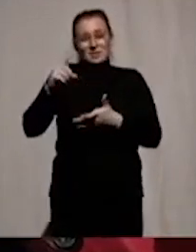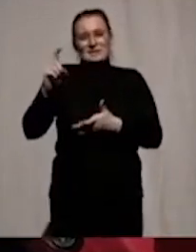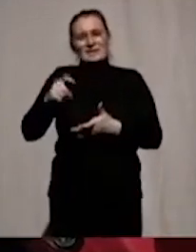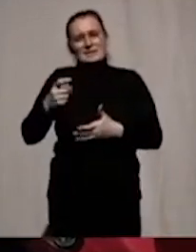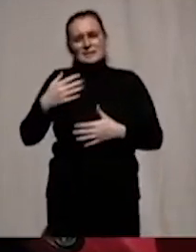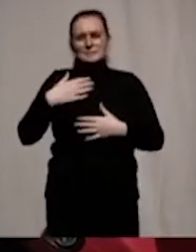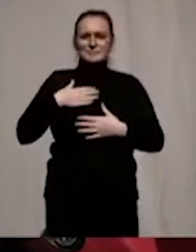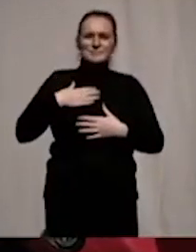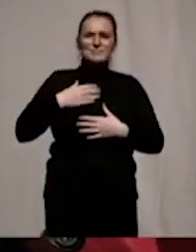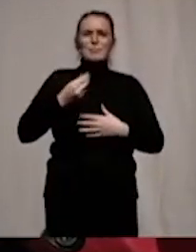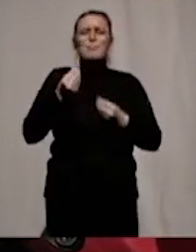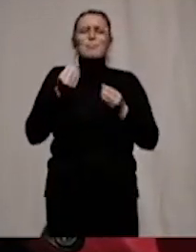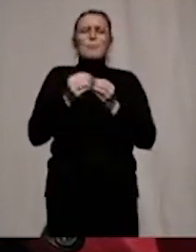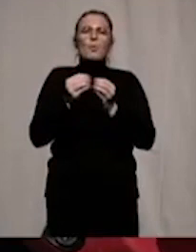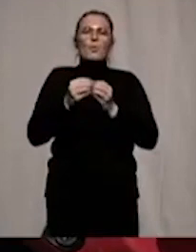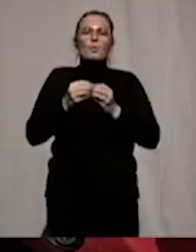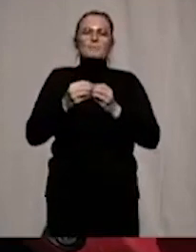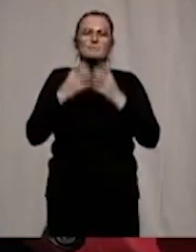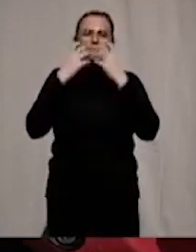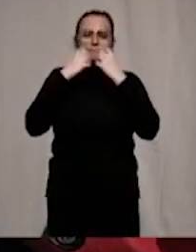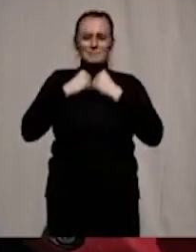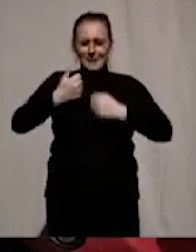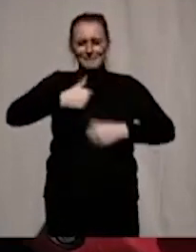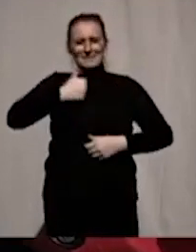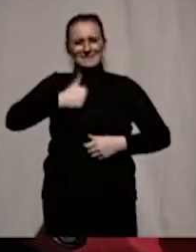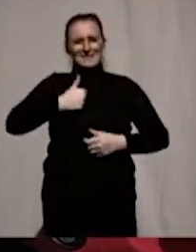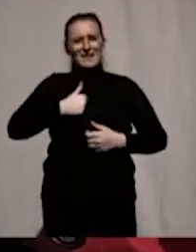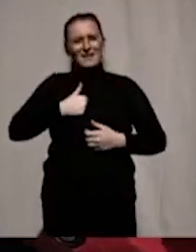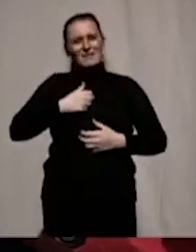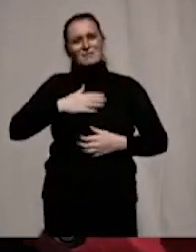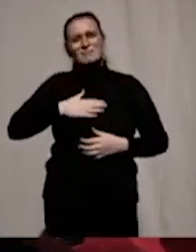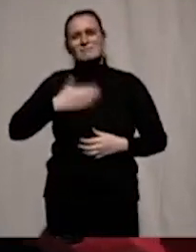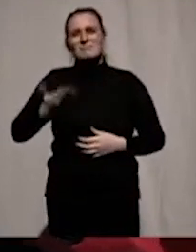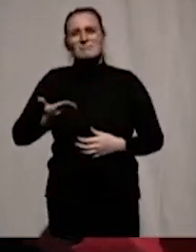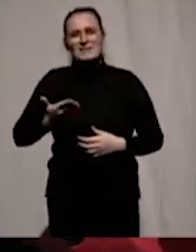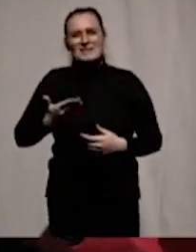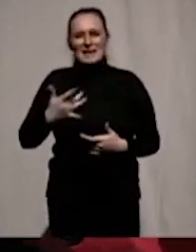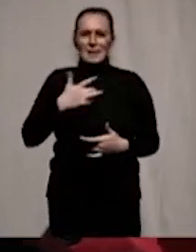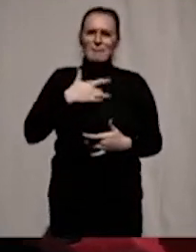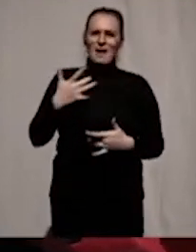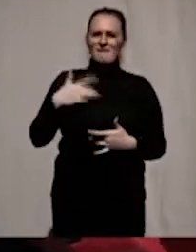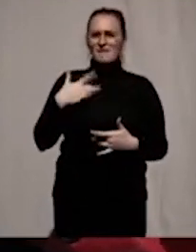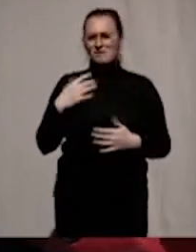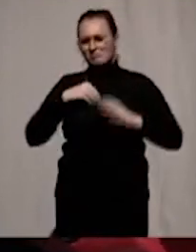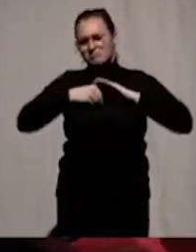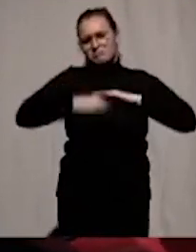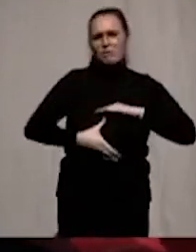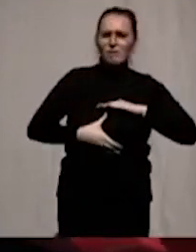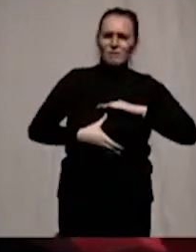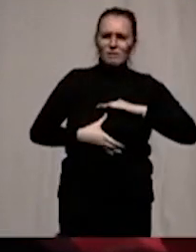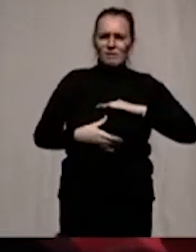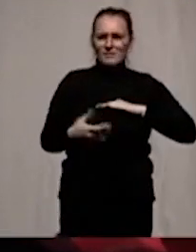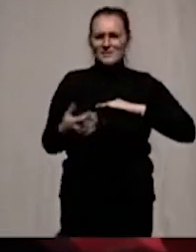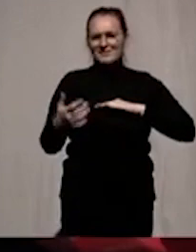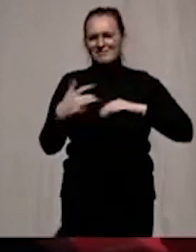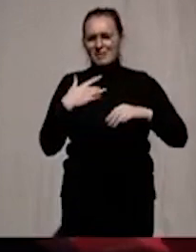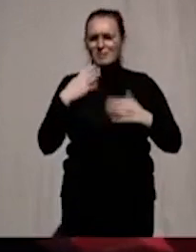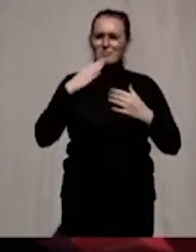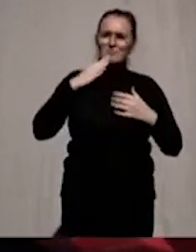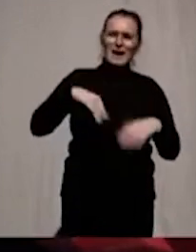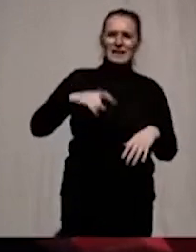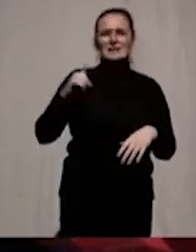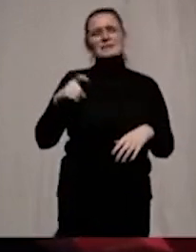myself. Half the time I think, Vicky, you're a piece of shit. So I gotta be a little kinder to